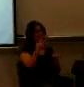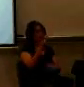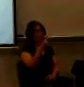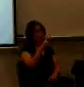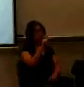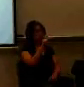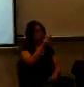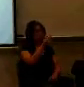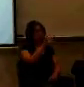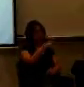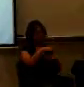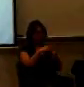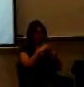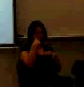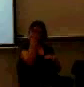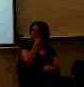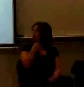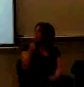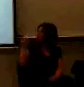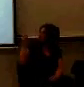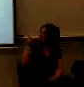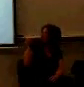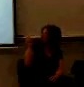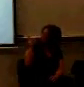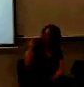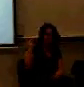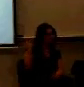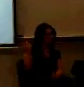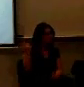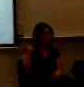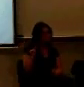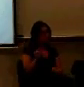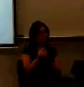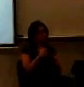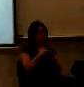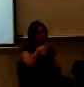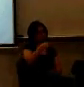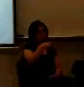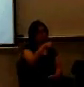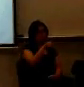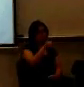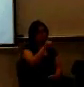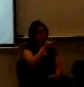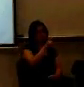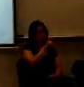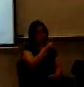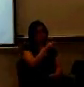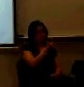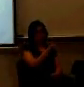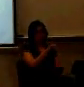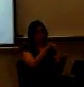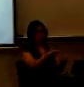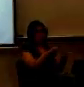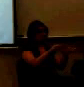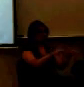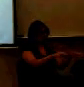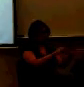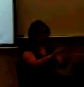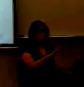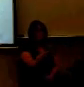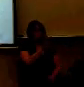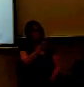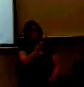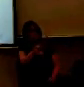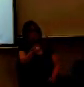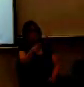their gas vesicles. So these can be either planktonic and floating like these are, or benthic and